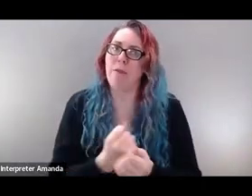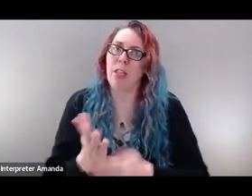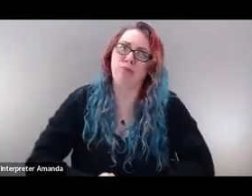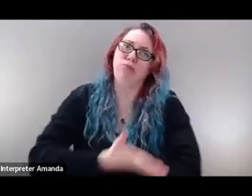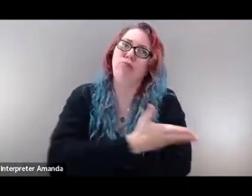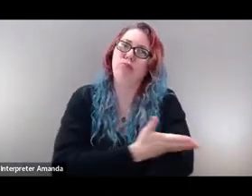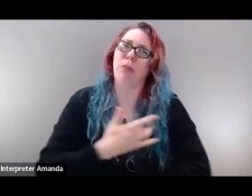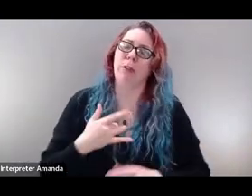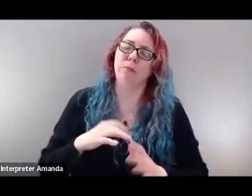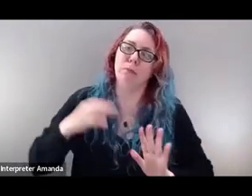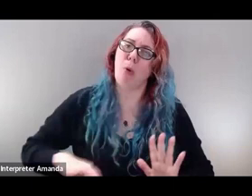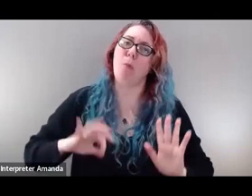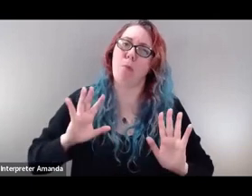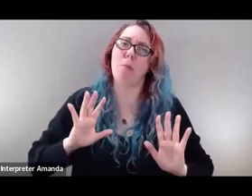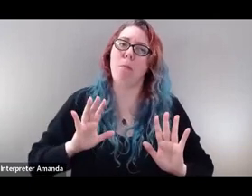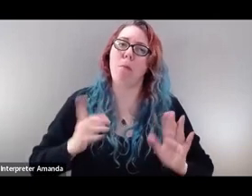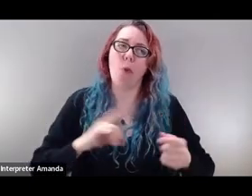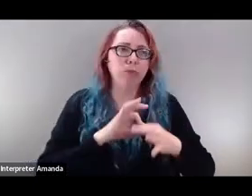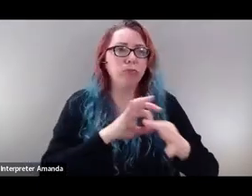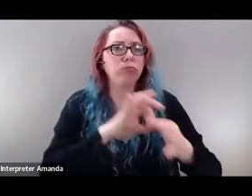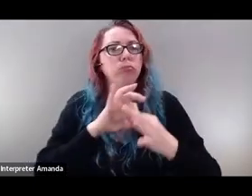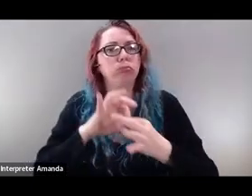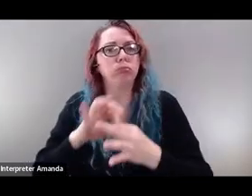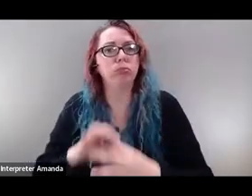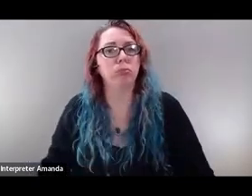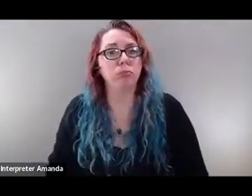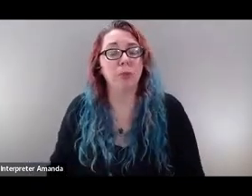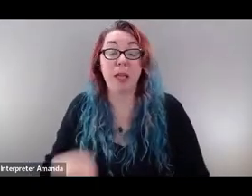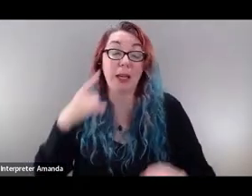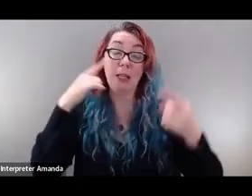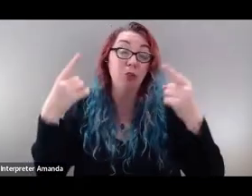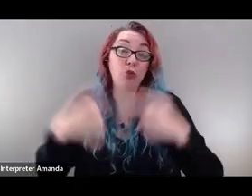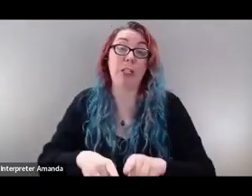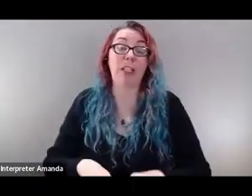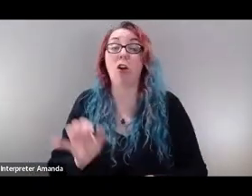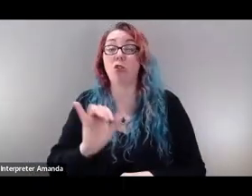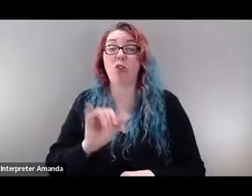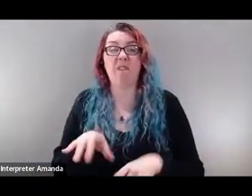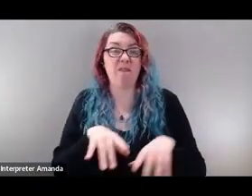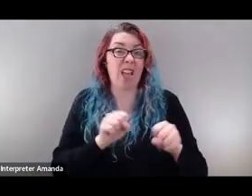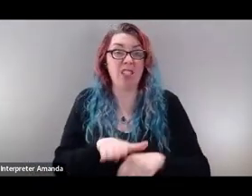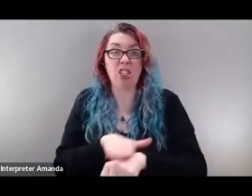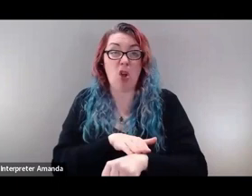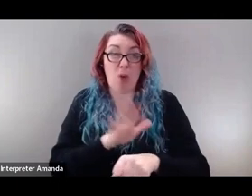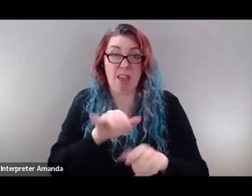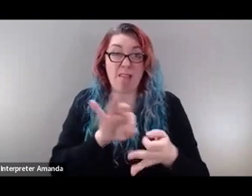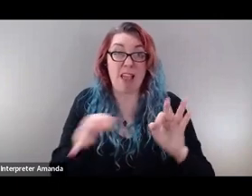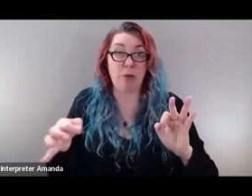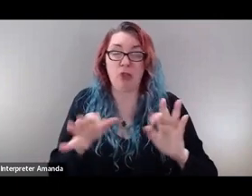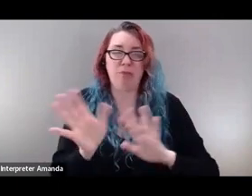really, really beautiful way of sort of like pushing that approach. And I absolutely agree with you about shifting the language 100%. And I'll end my thought